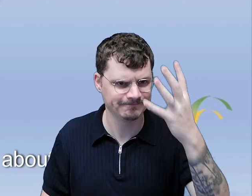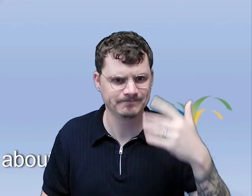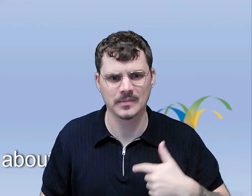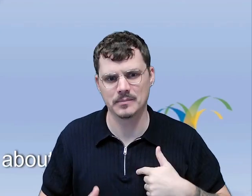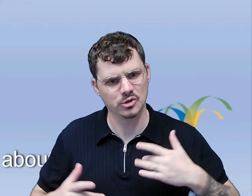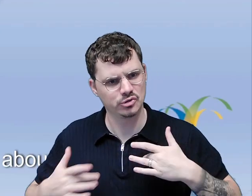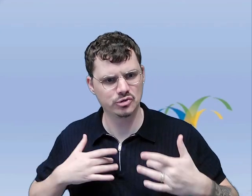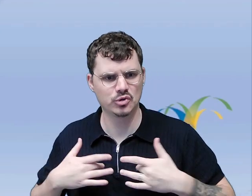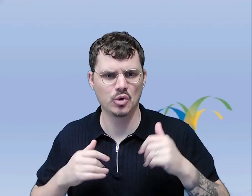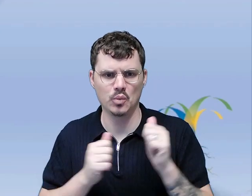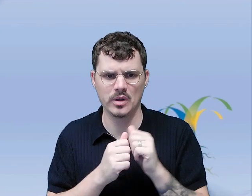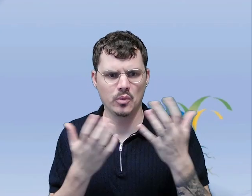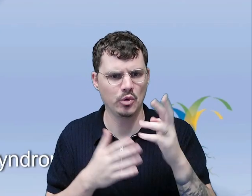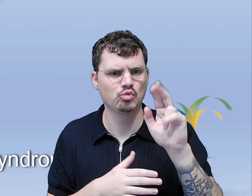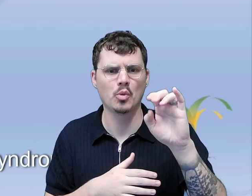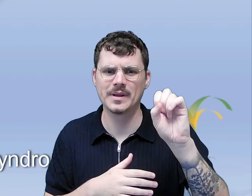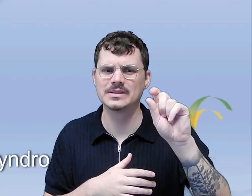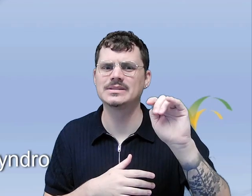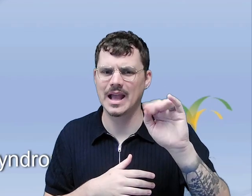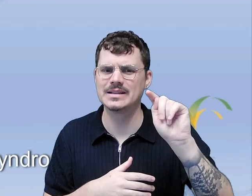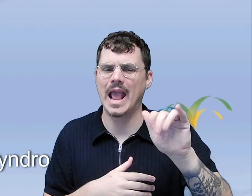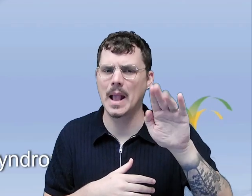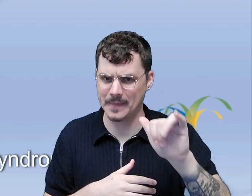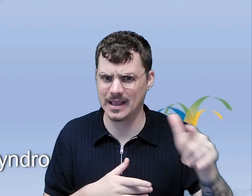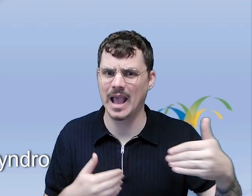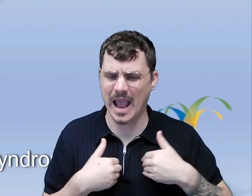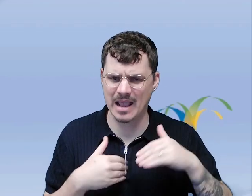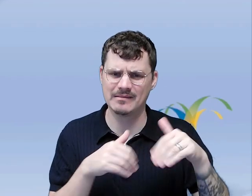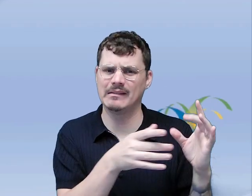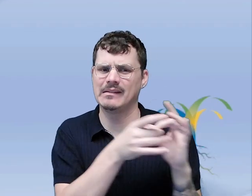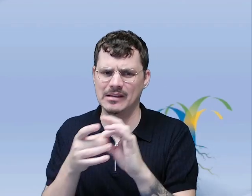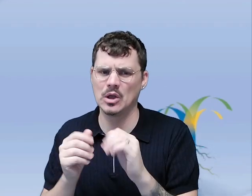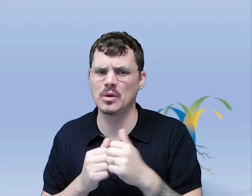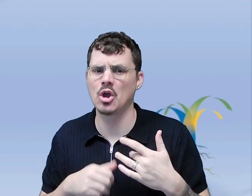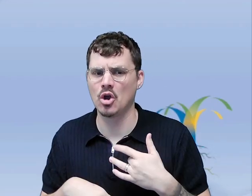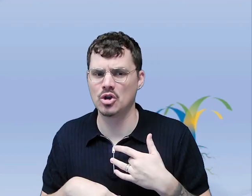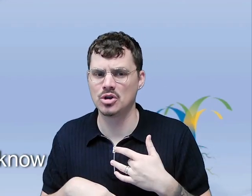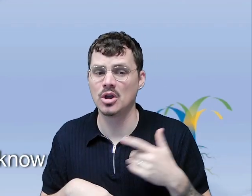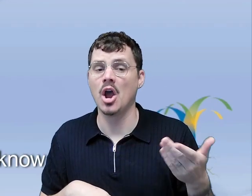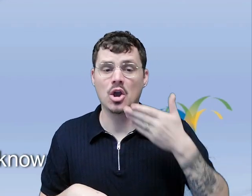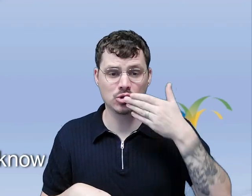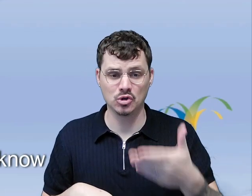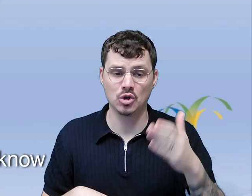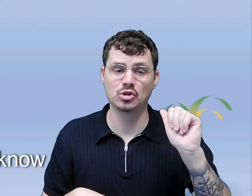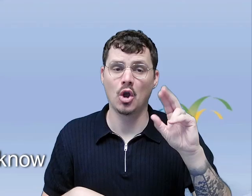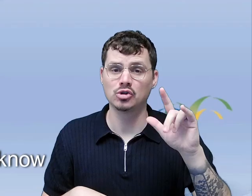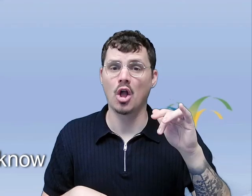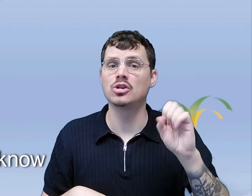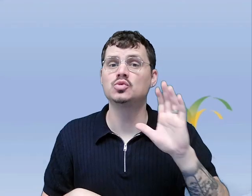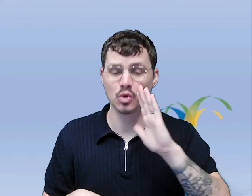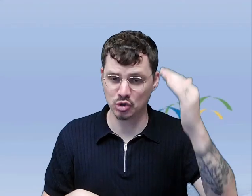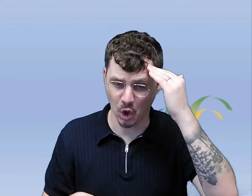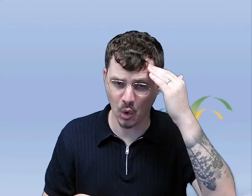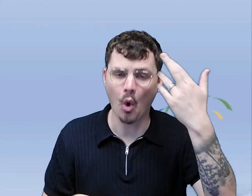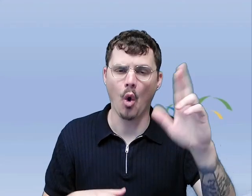cardiologist, I'm concerned about the cardiac manifestations of Rubinstein-Taybi syndrome that this person has. And a good cardiologist will either know